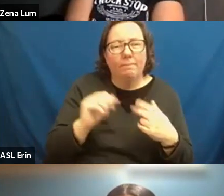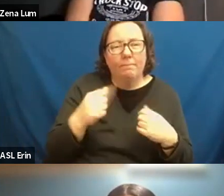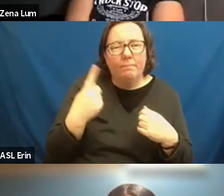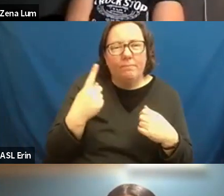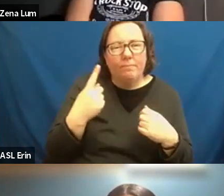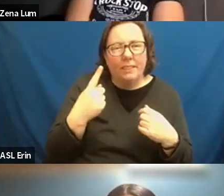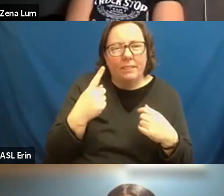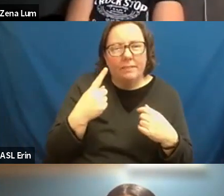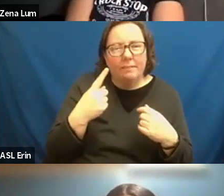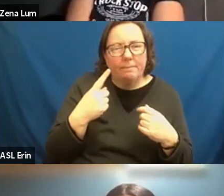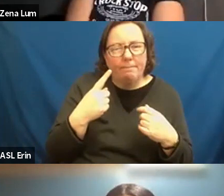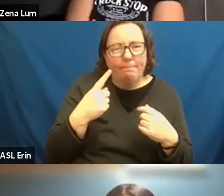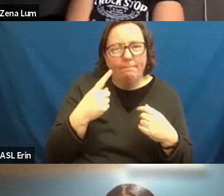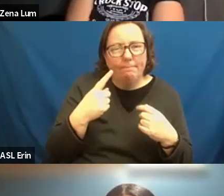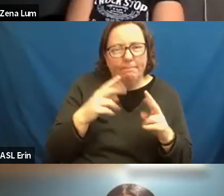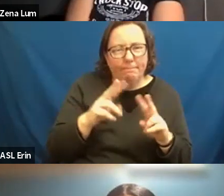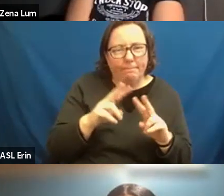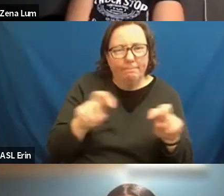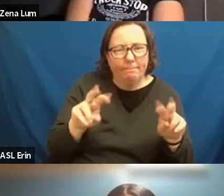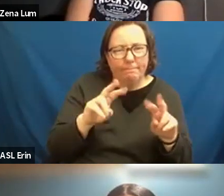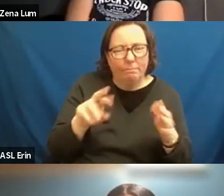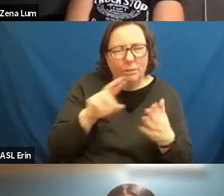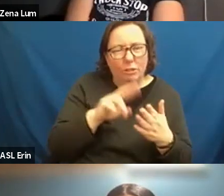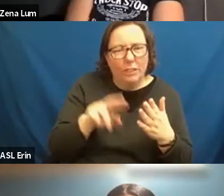anything around the impact